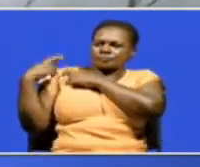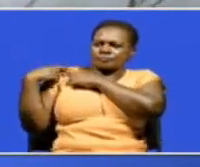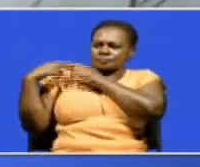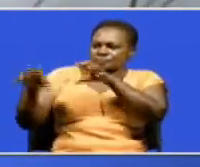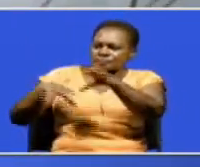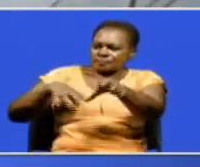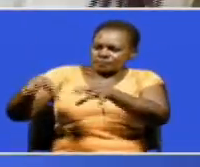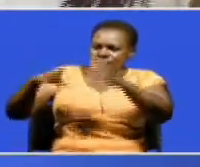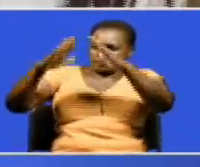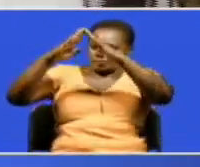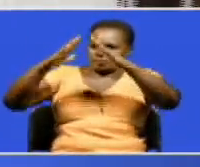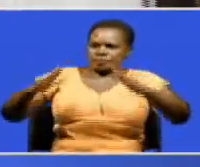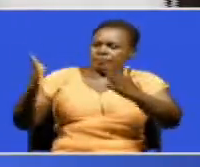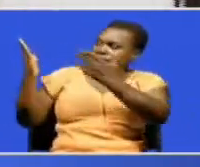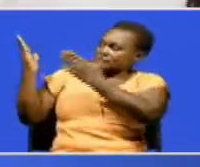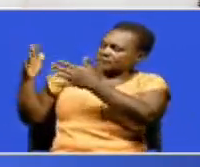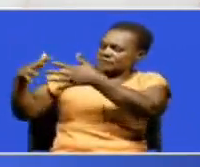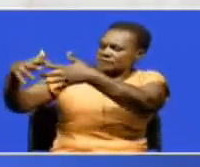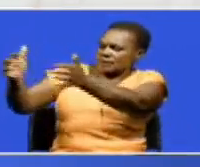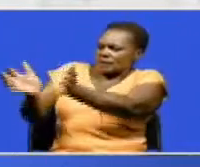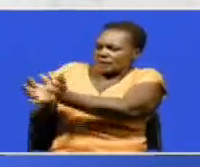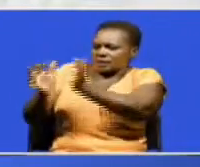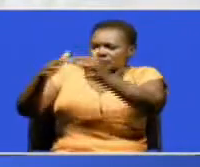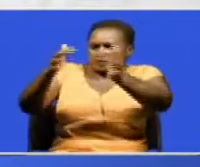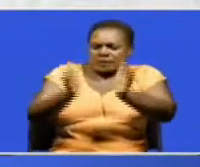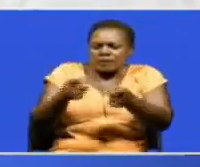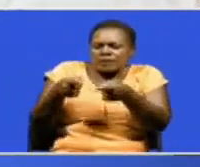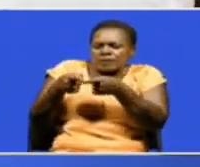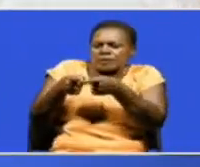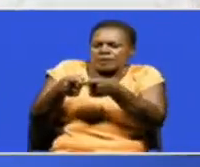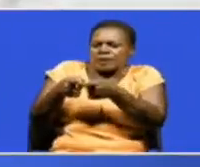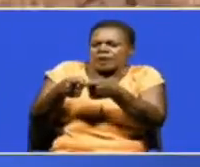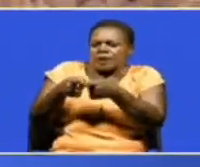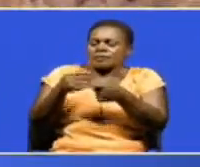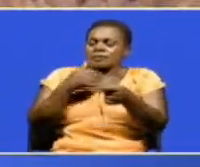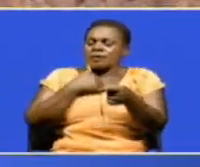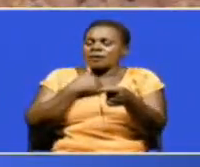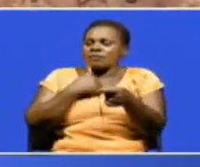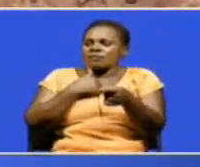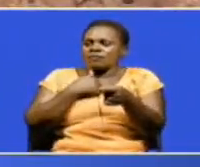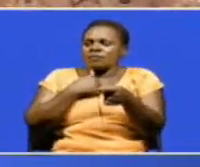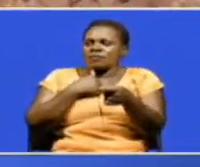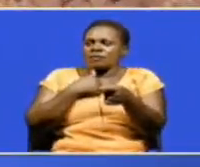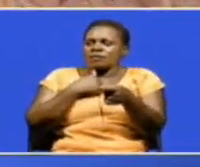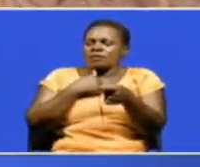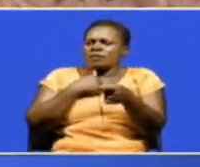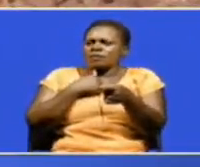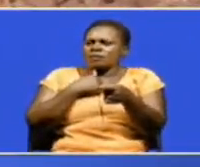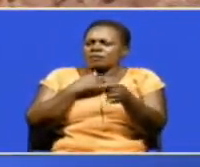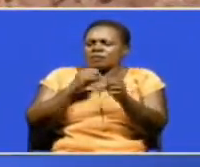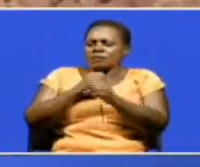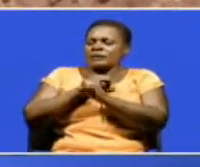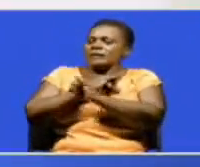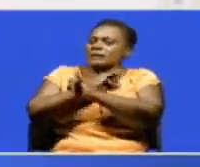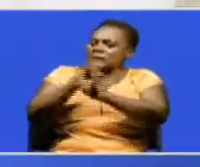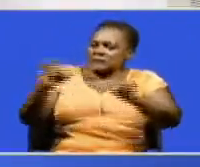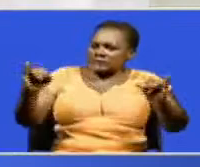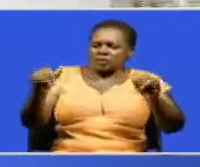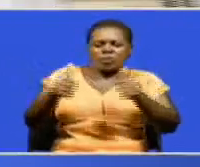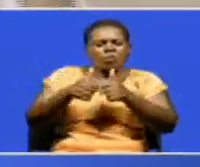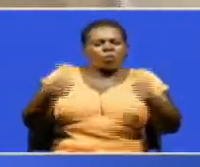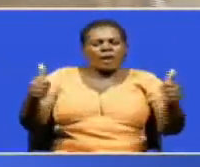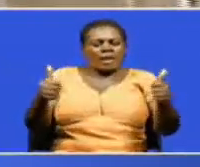the animal house. These are cages with rats in them. And it is clean and